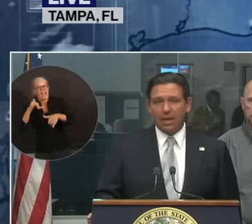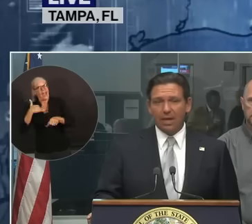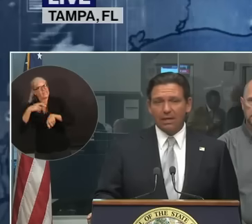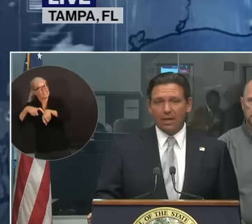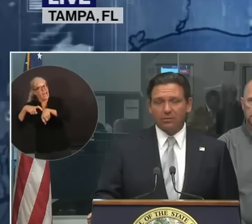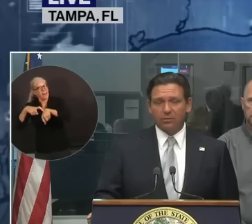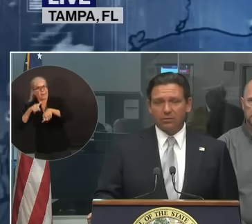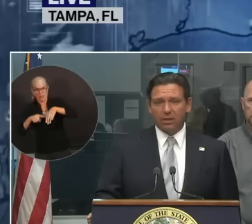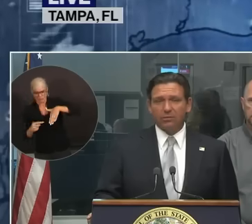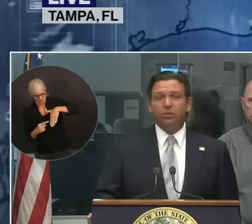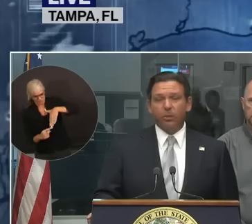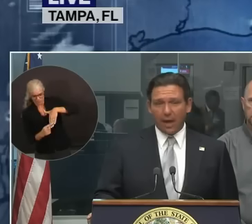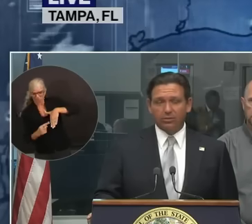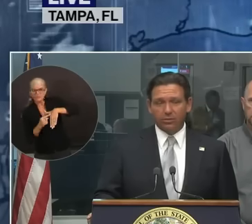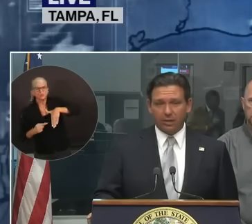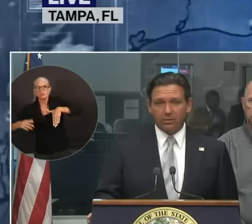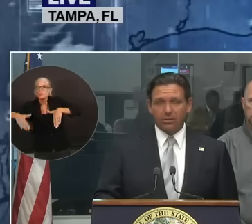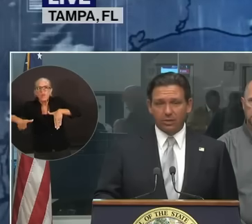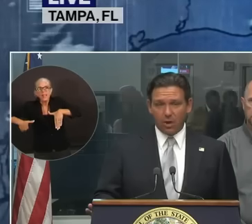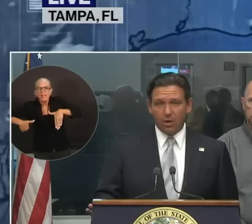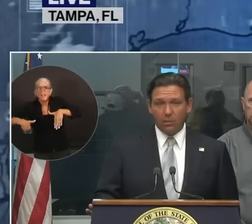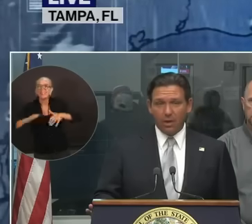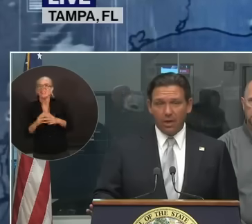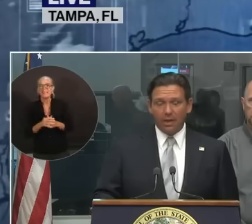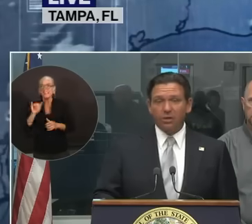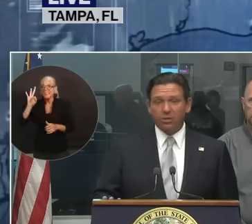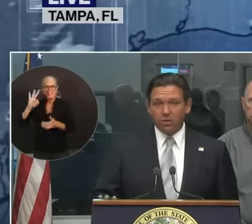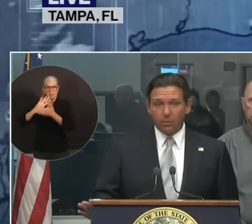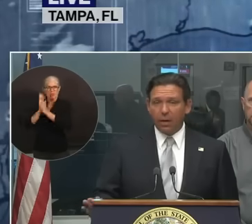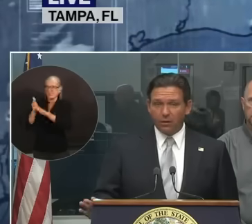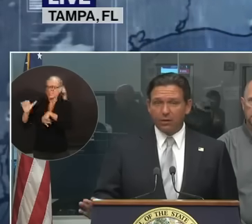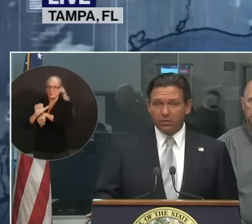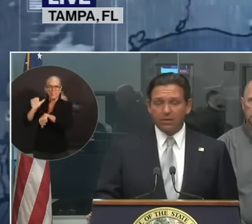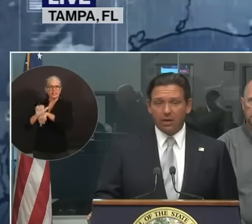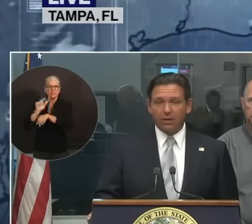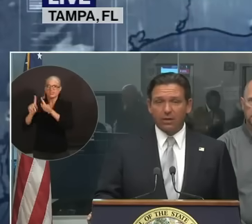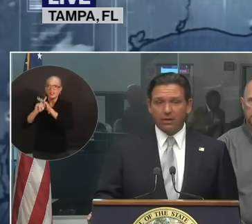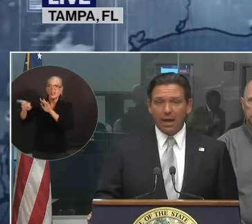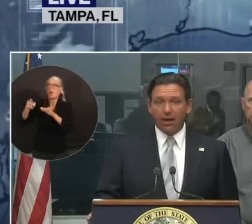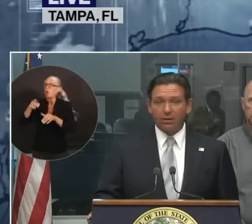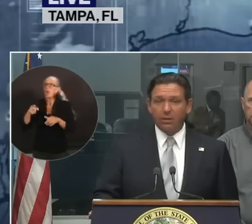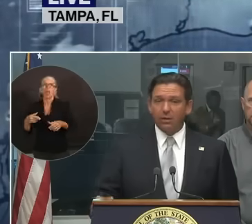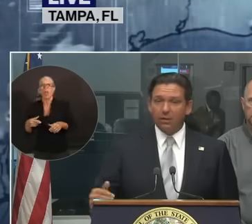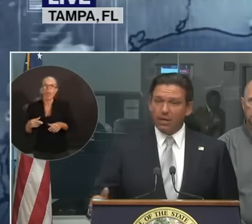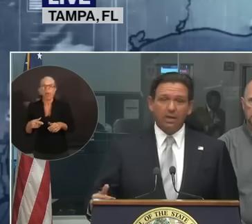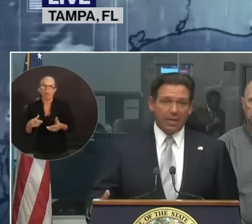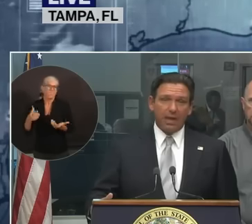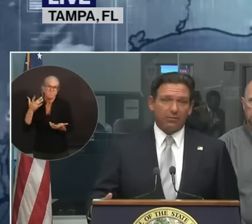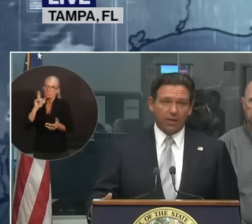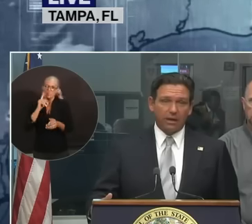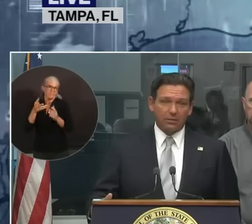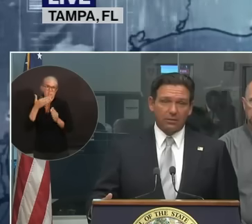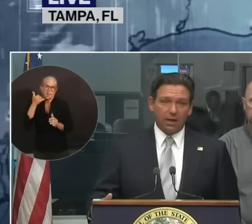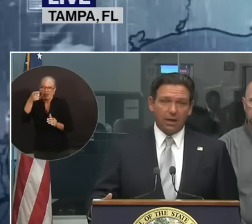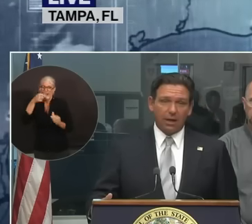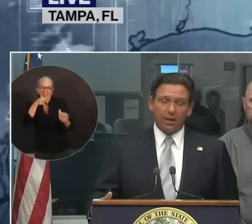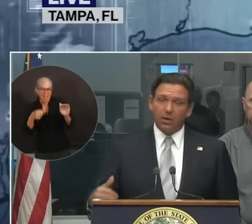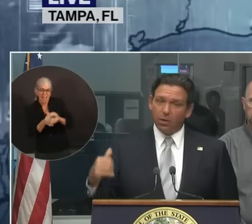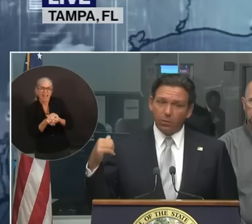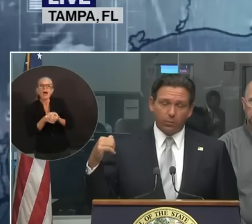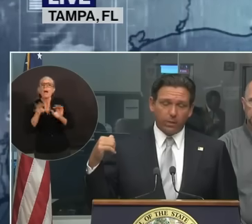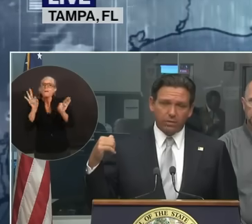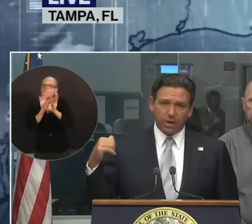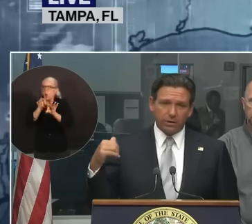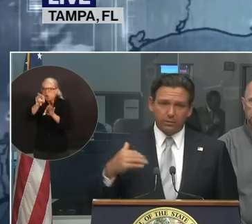officials say that it's too hazardous to go and that you're better off just hunkering down, heed that advice. I